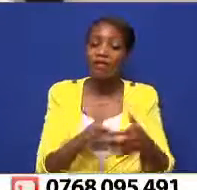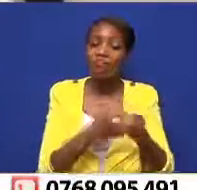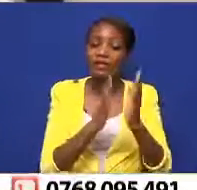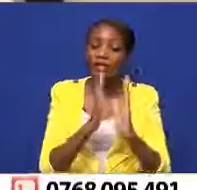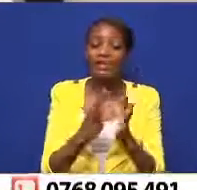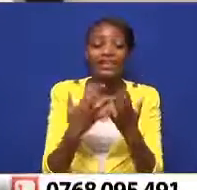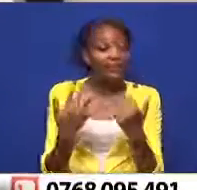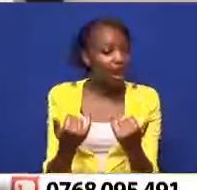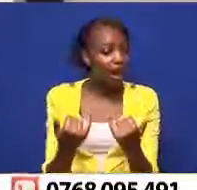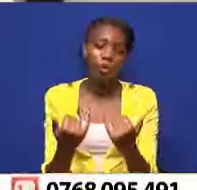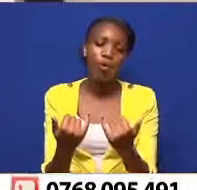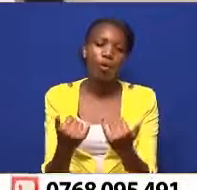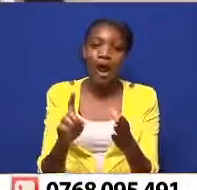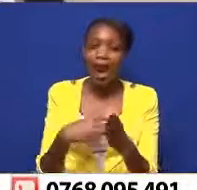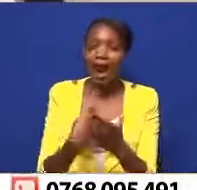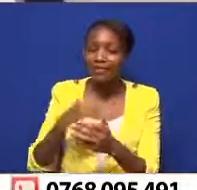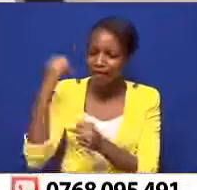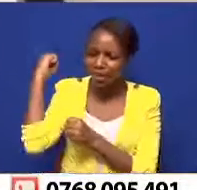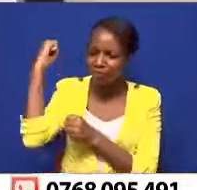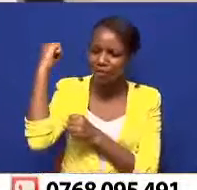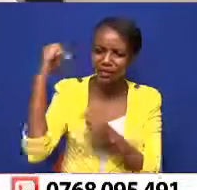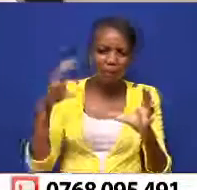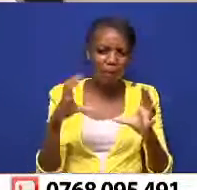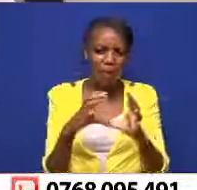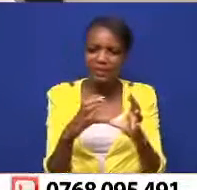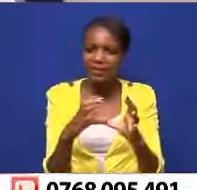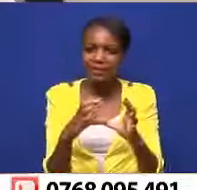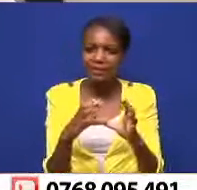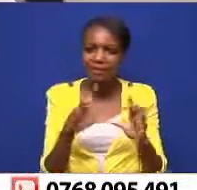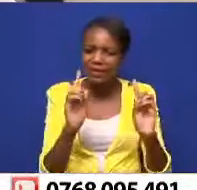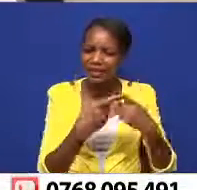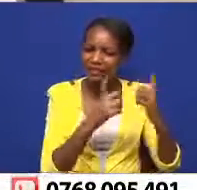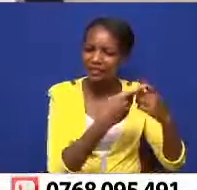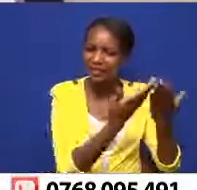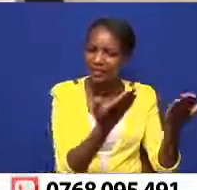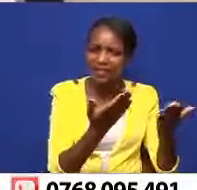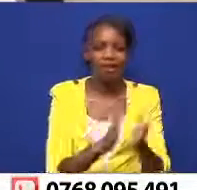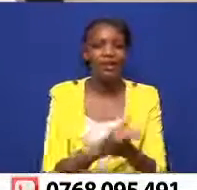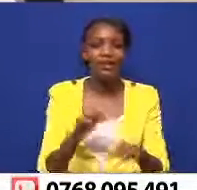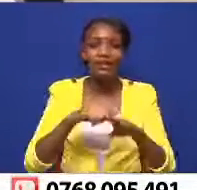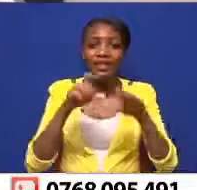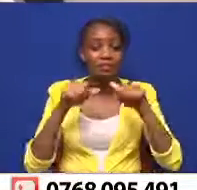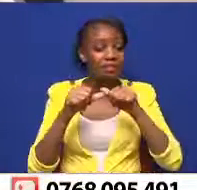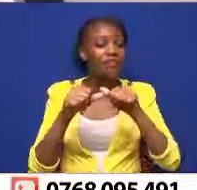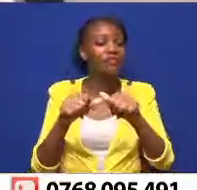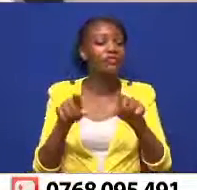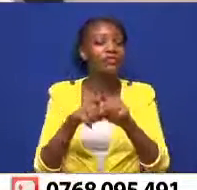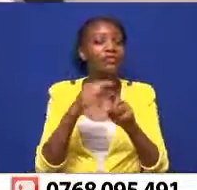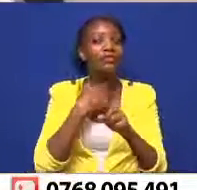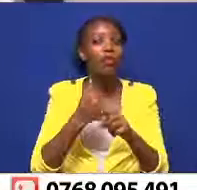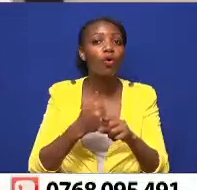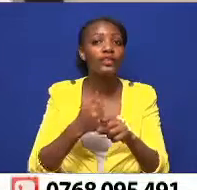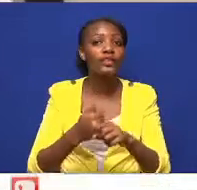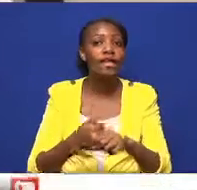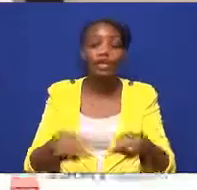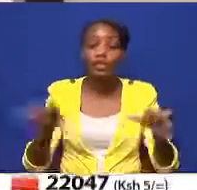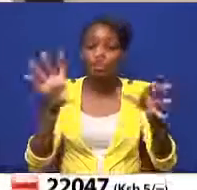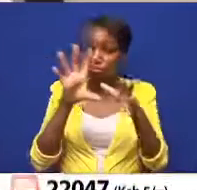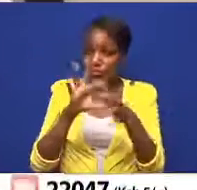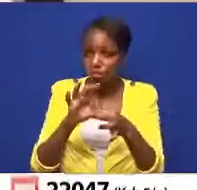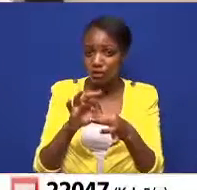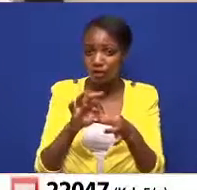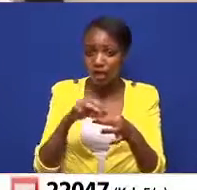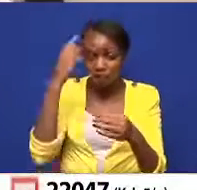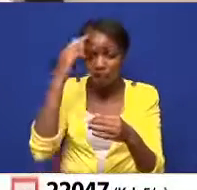right now, and political parties' differences as they move to form political coalitions